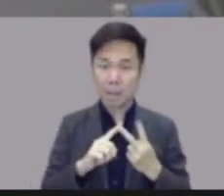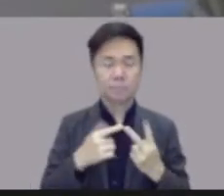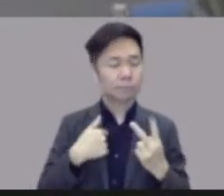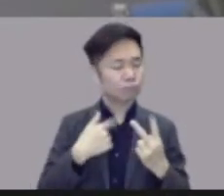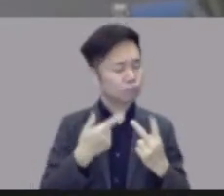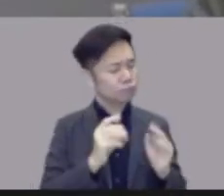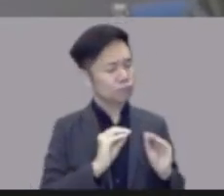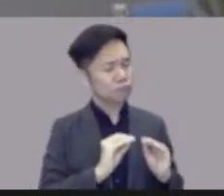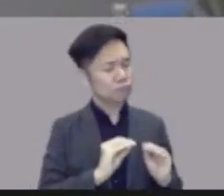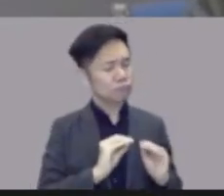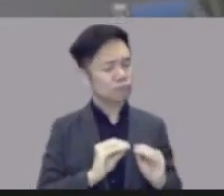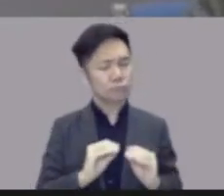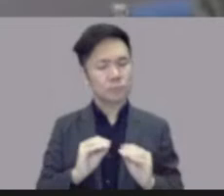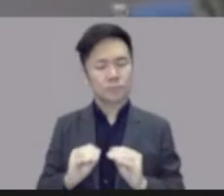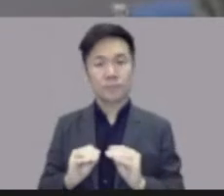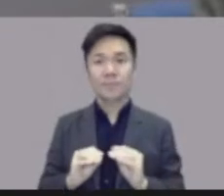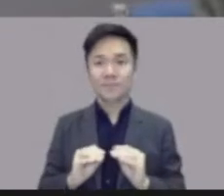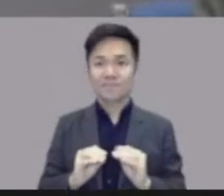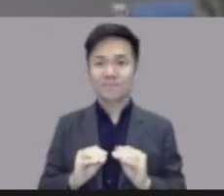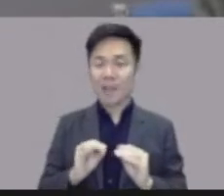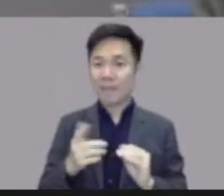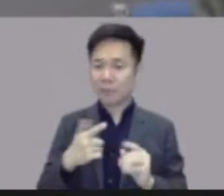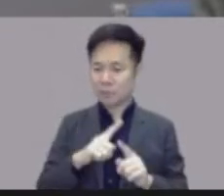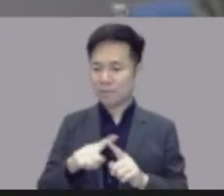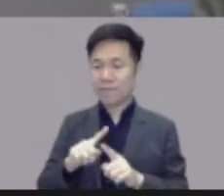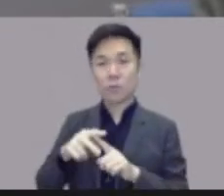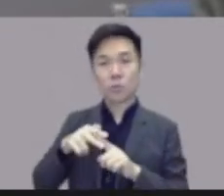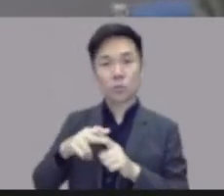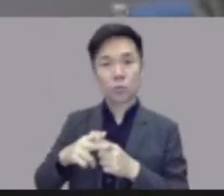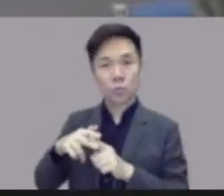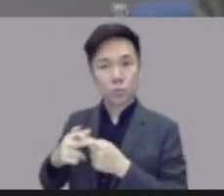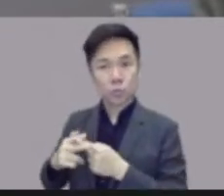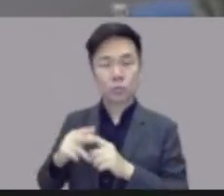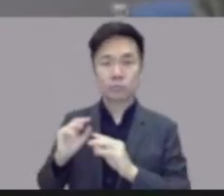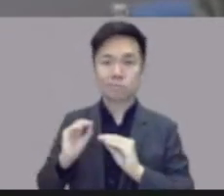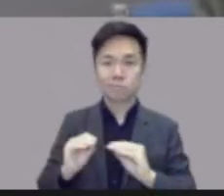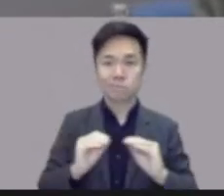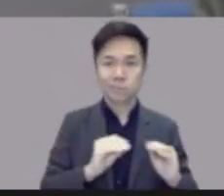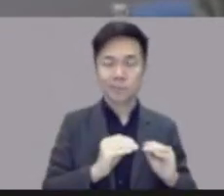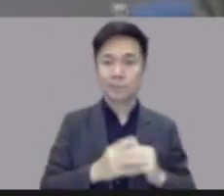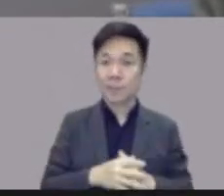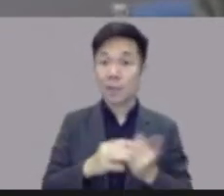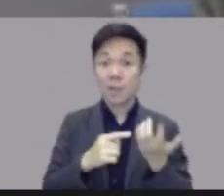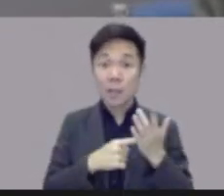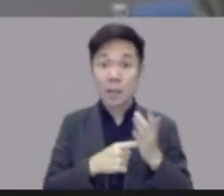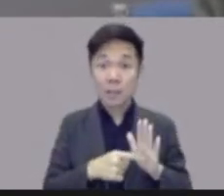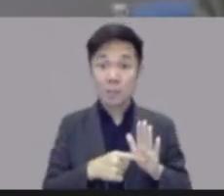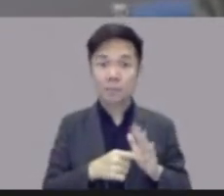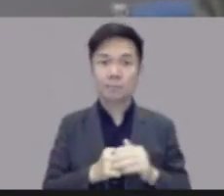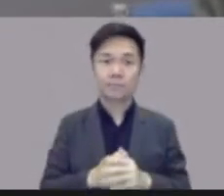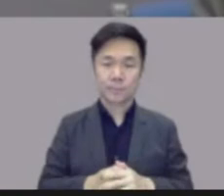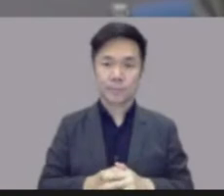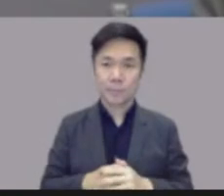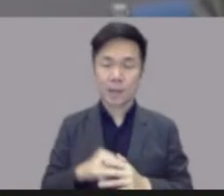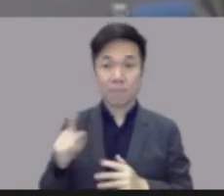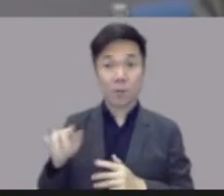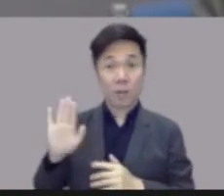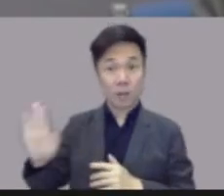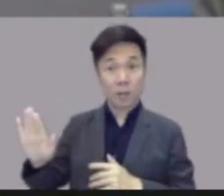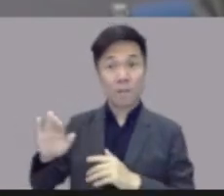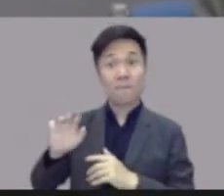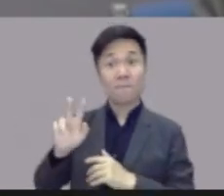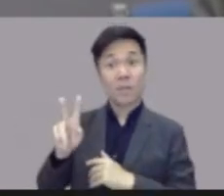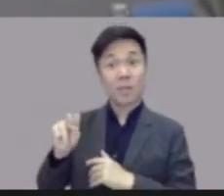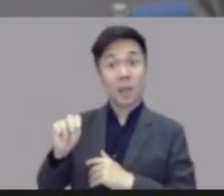existing infra instruments such as indices granted National Review within ours